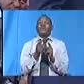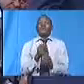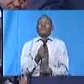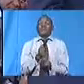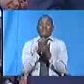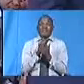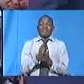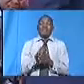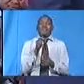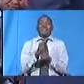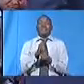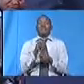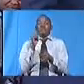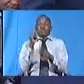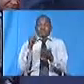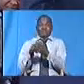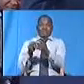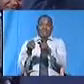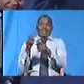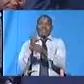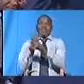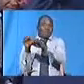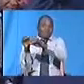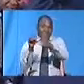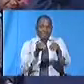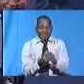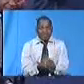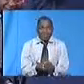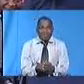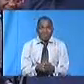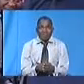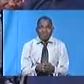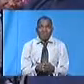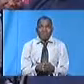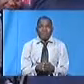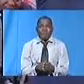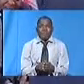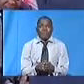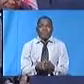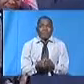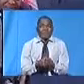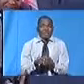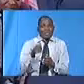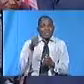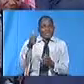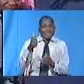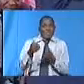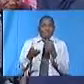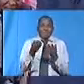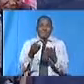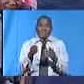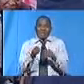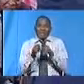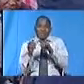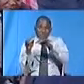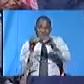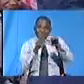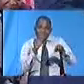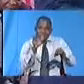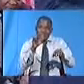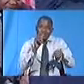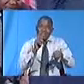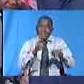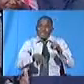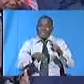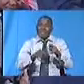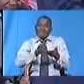exalted observers, as Dr. Baumia said, couldn't they have at least, as observers, noted in written